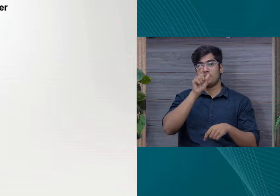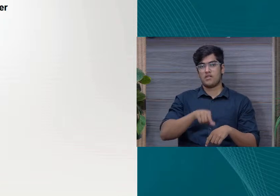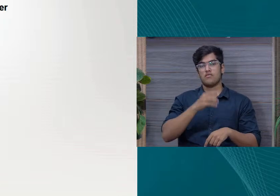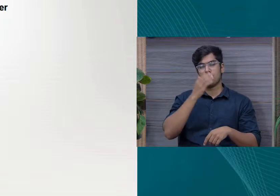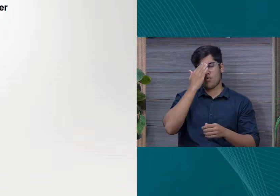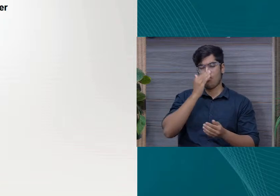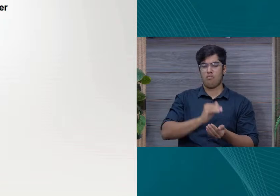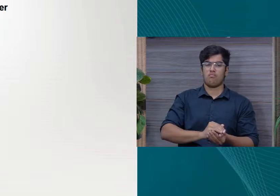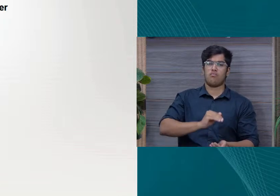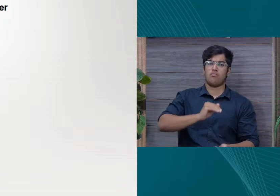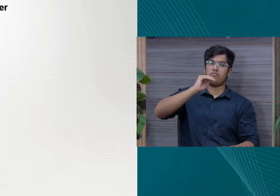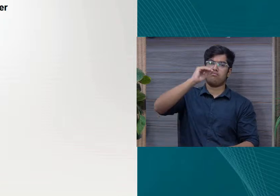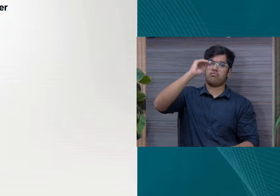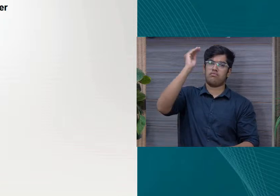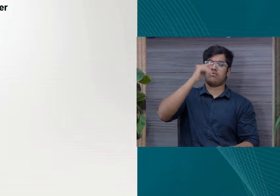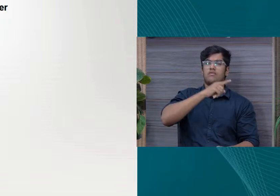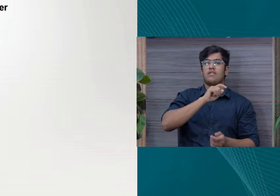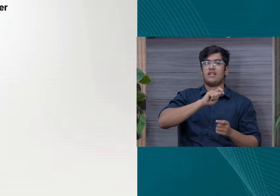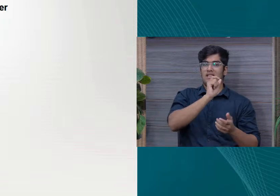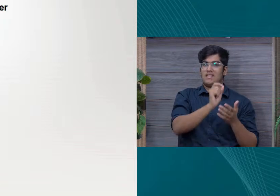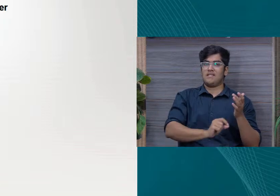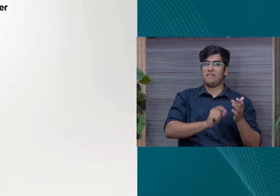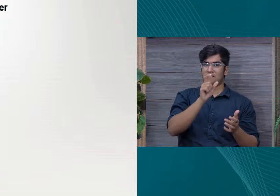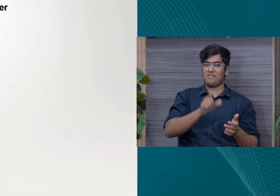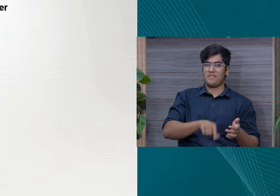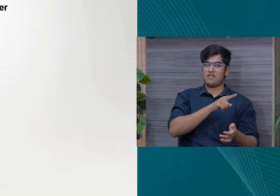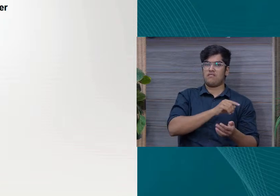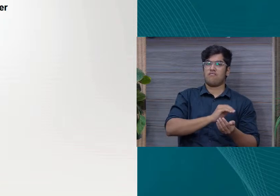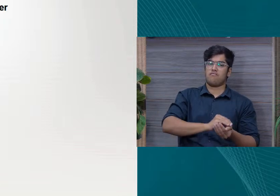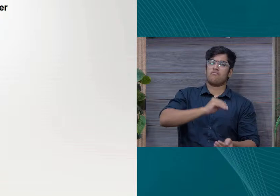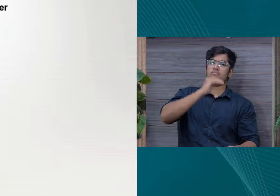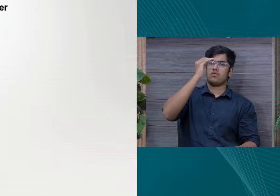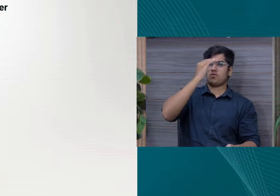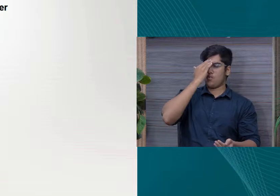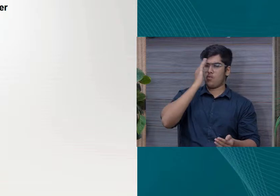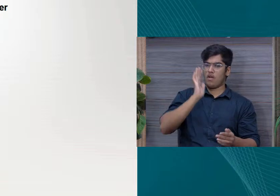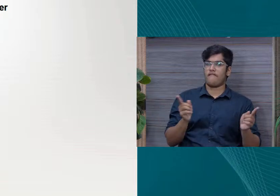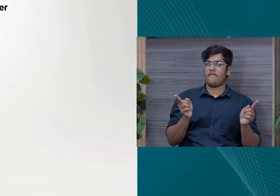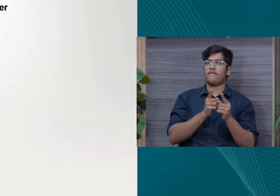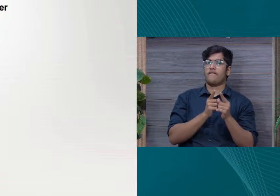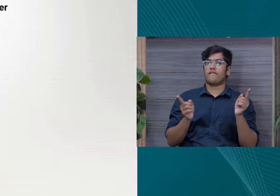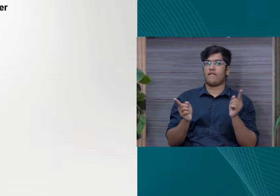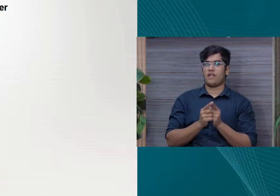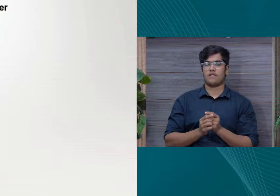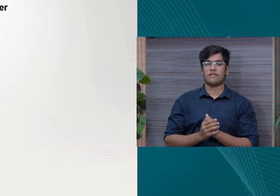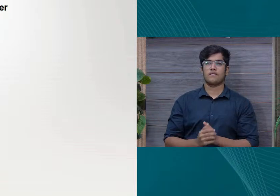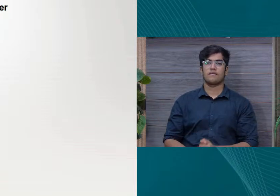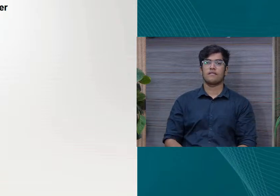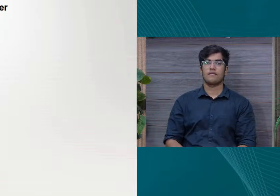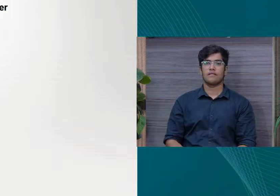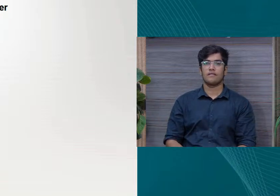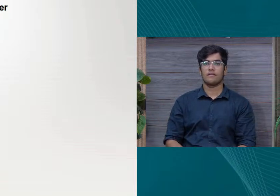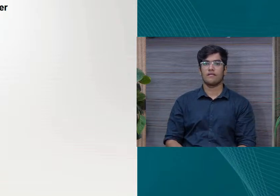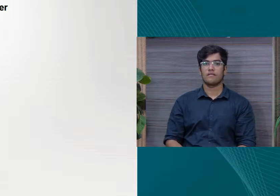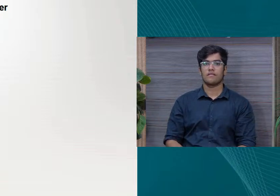childhood days. So there is a very long acquaintance between the author and the shoemaker.